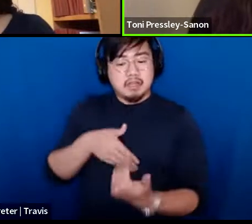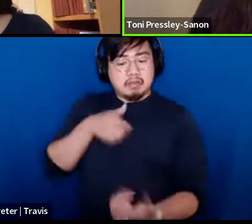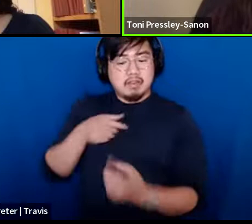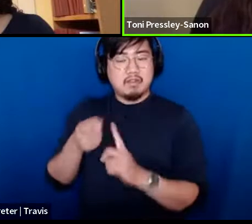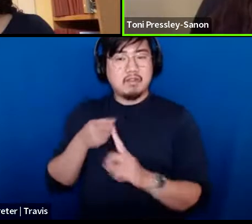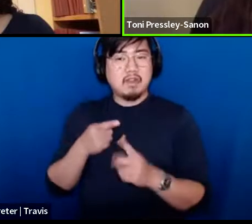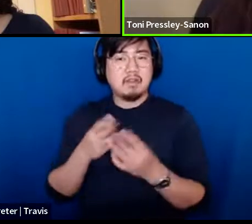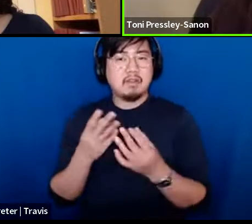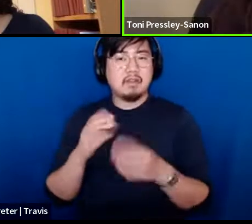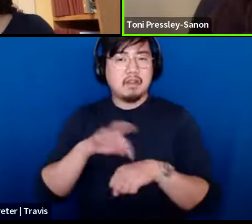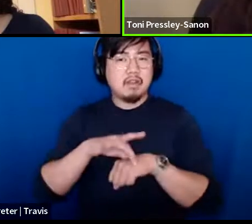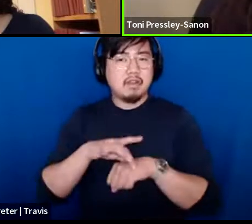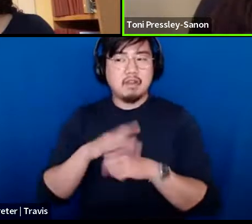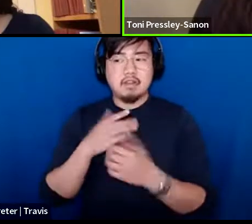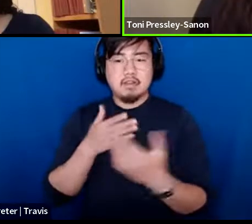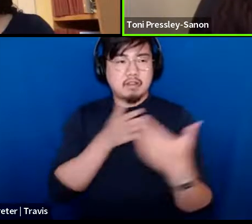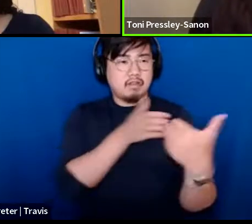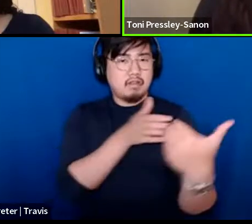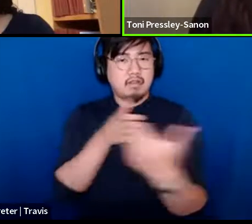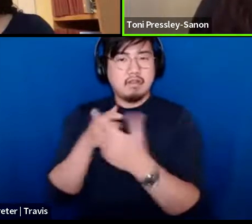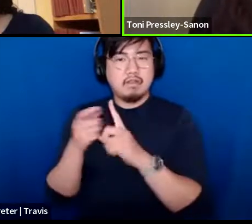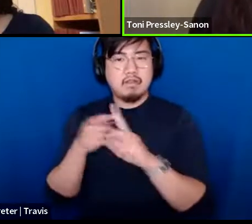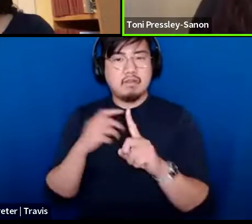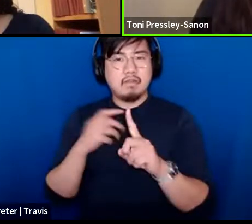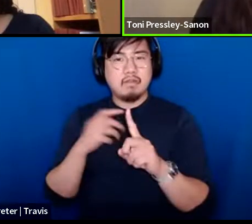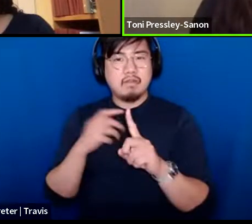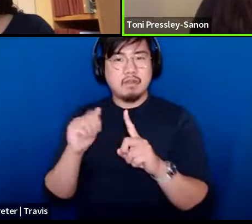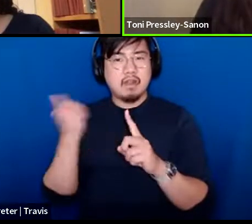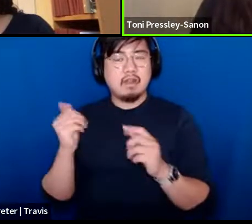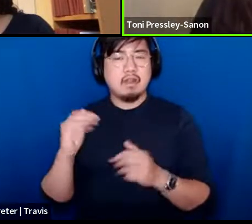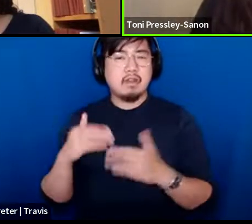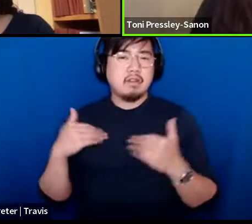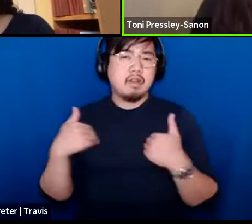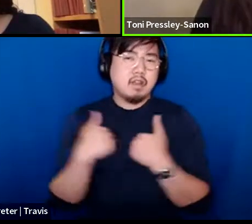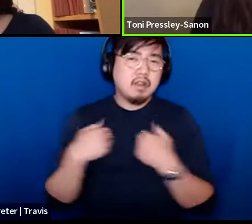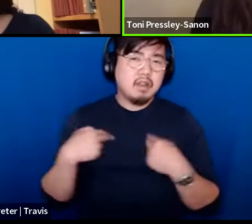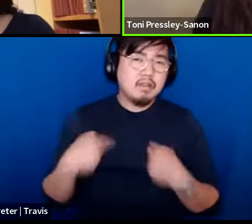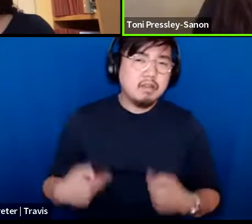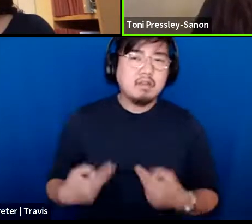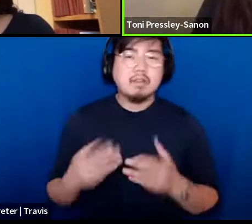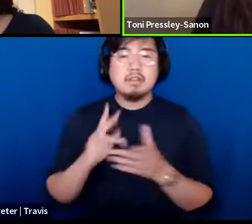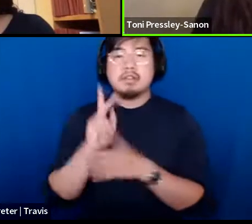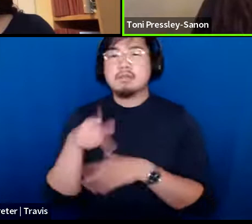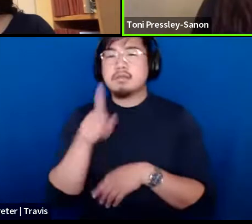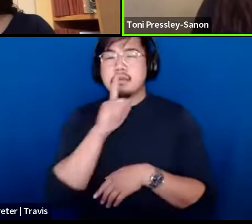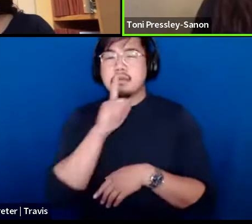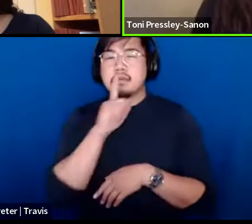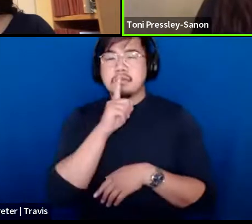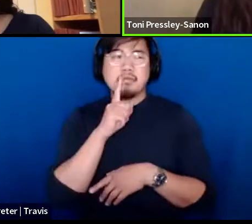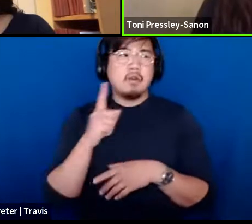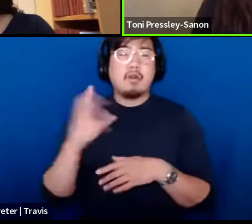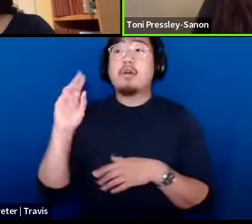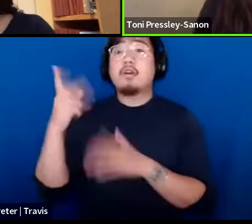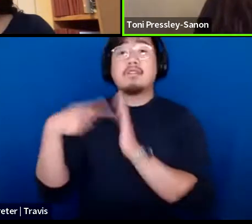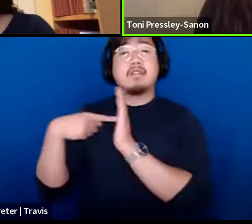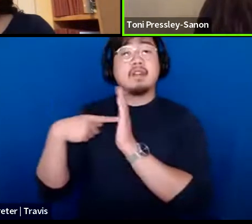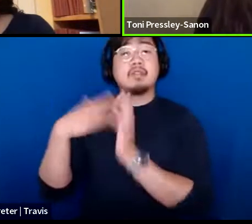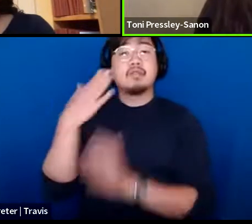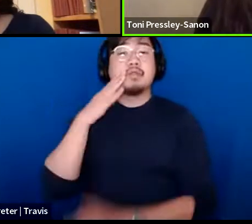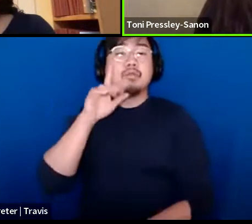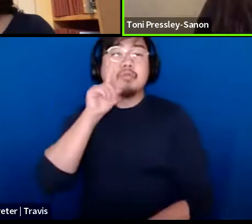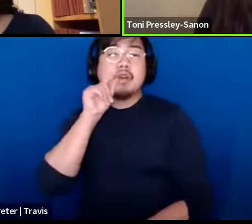other beings, as not separate from the birds outside of your window, is not separate from all of these other